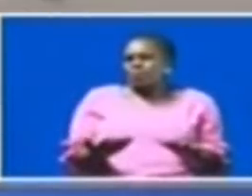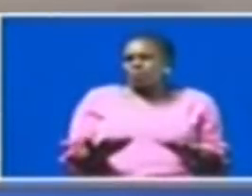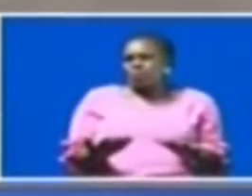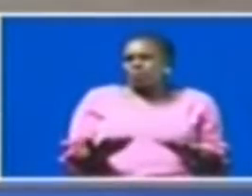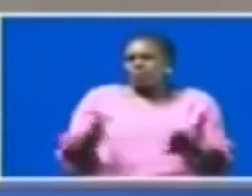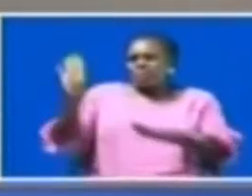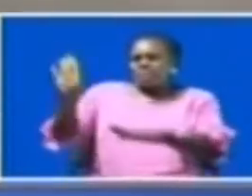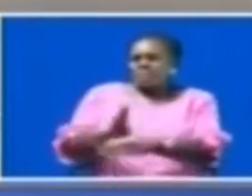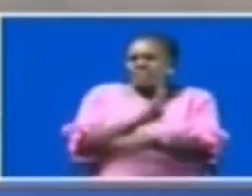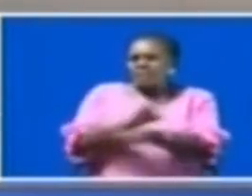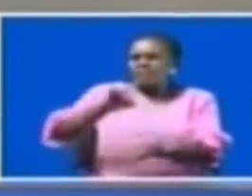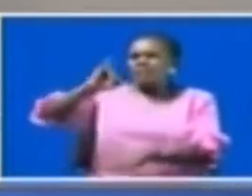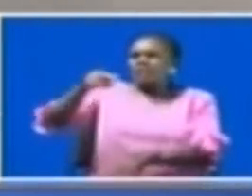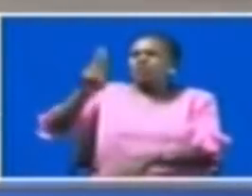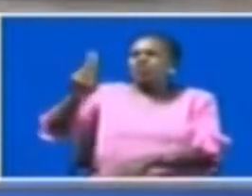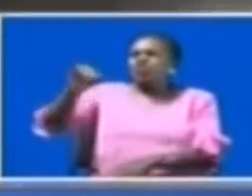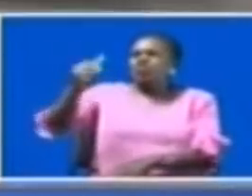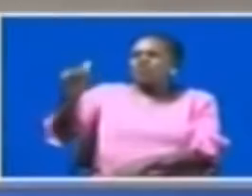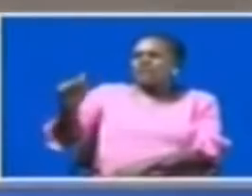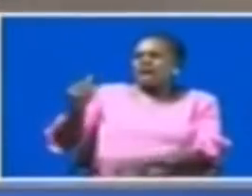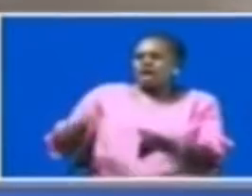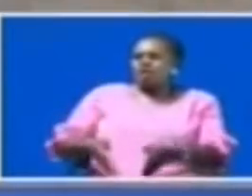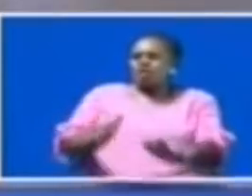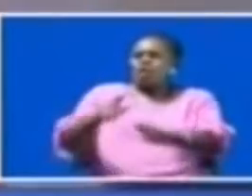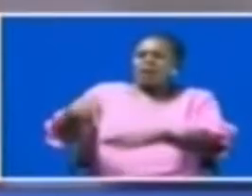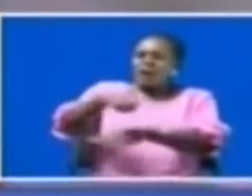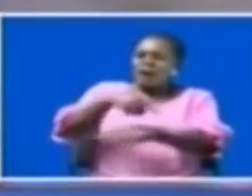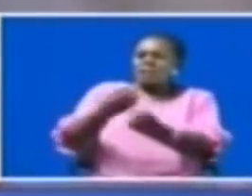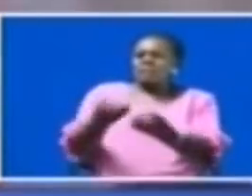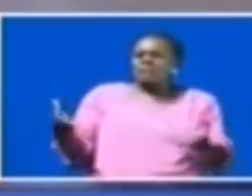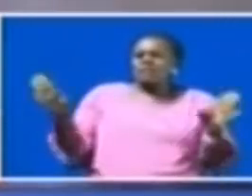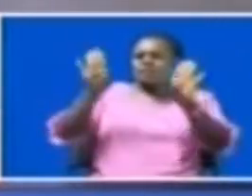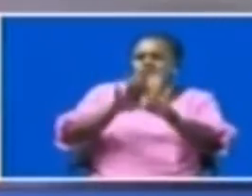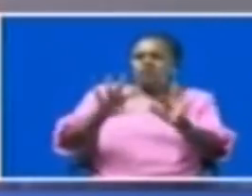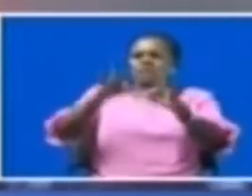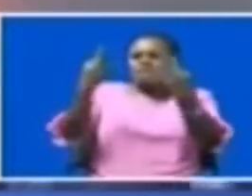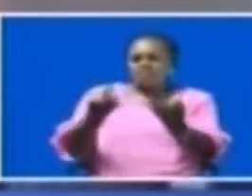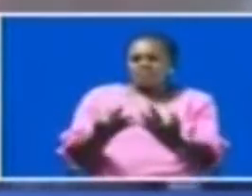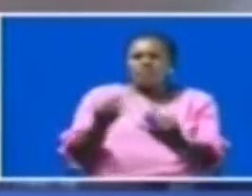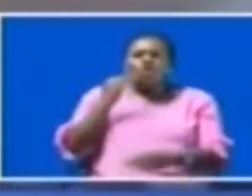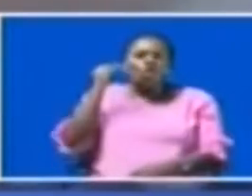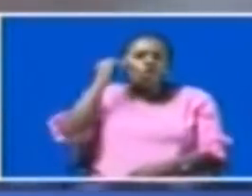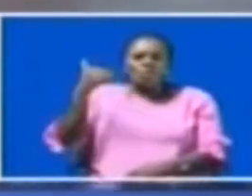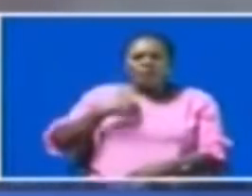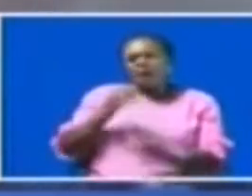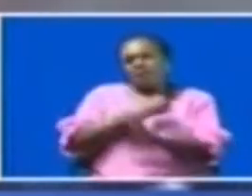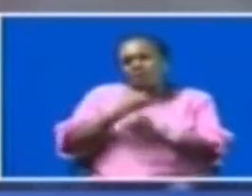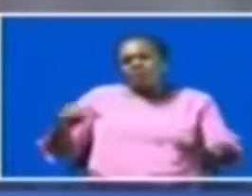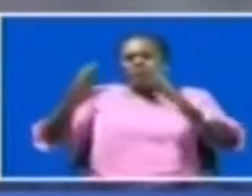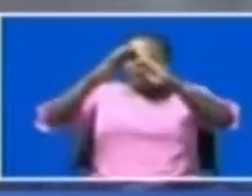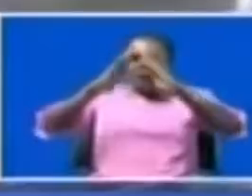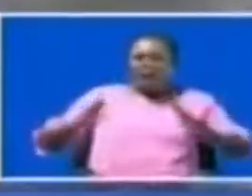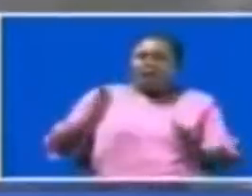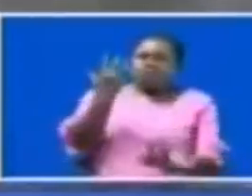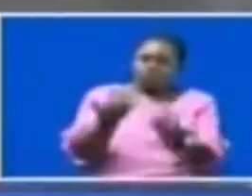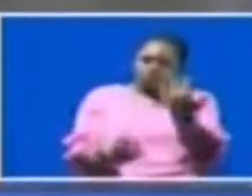The busy Juja Road remained closed to traffic for hours. Several families were rendered homeless after their houses were burnt